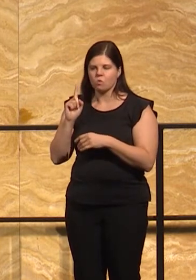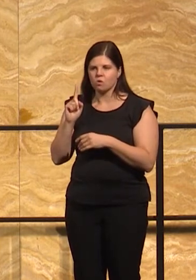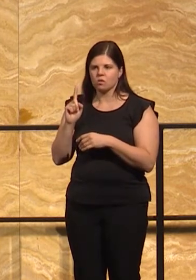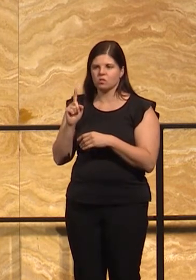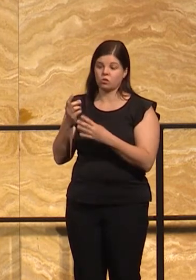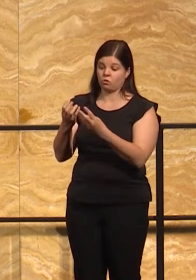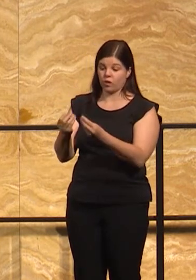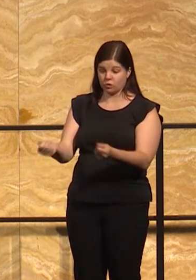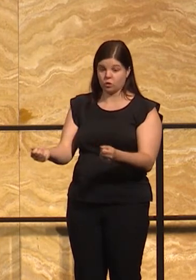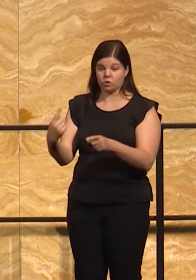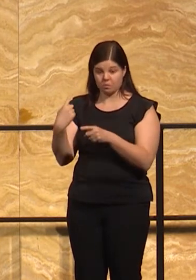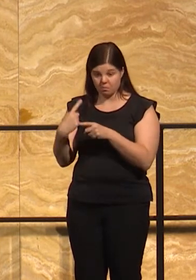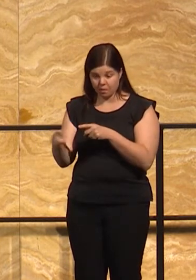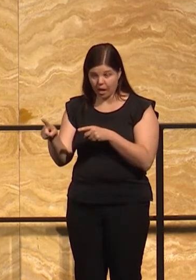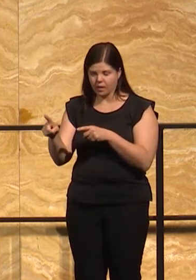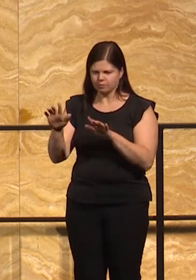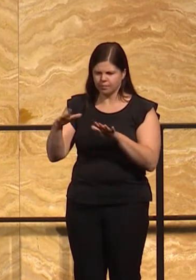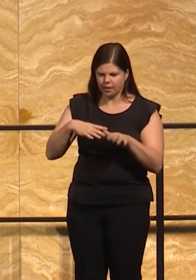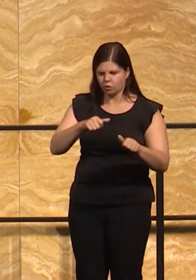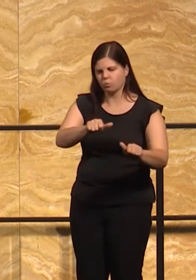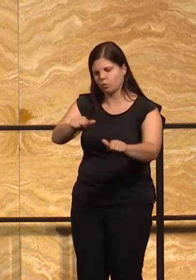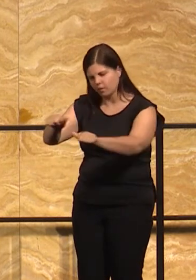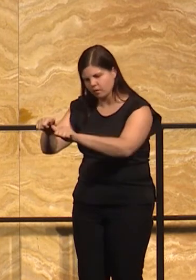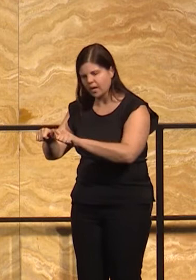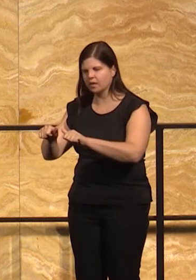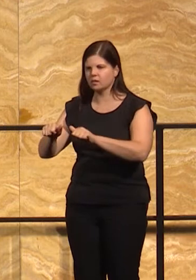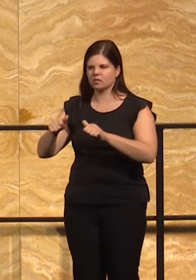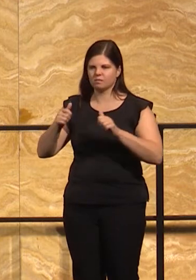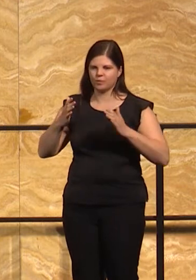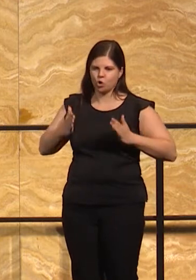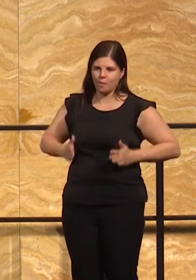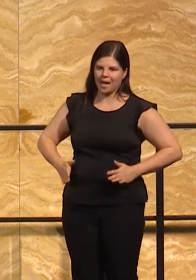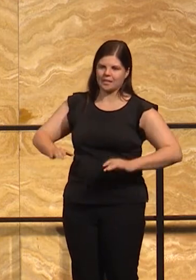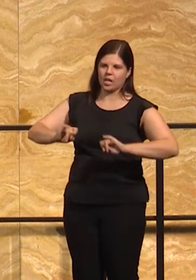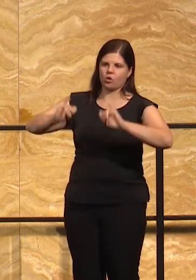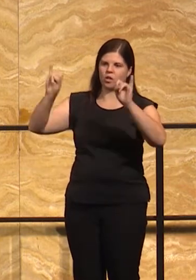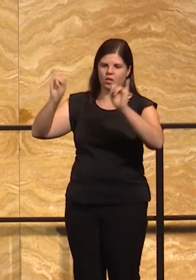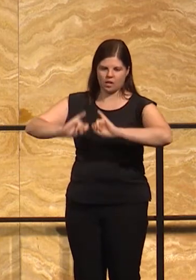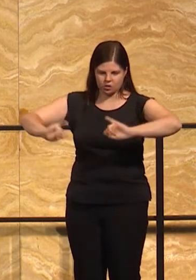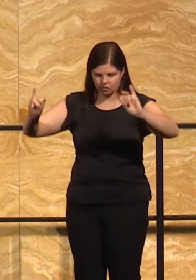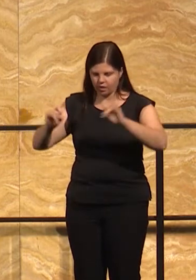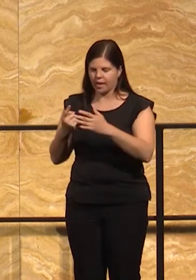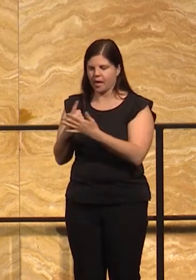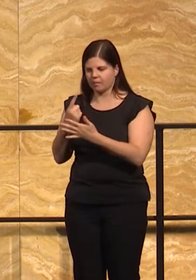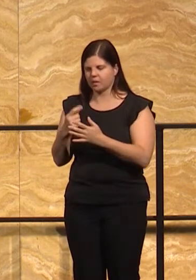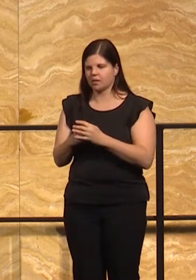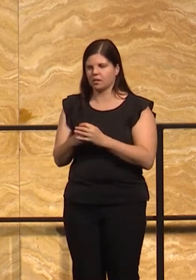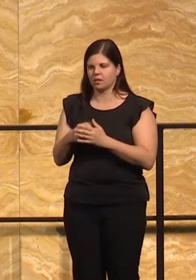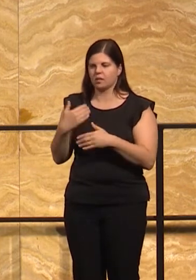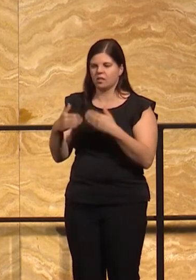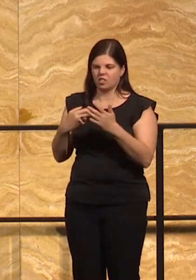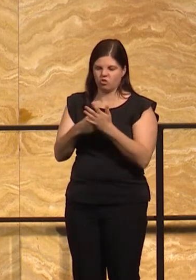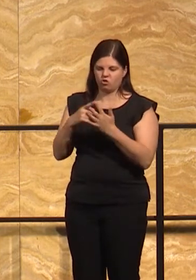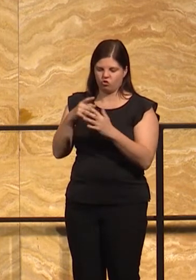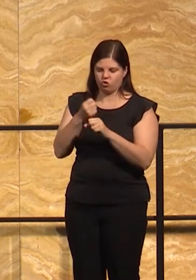was passed to prevent a humanitarian catastrophe in Benghazi. It turned out to be regime